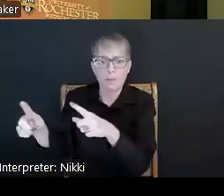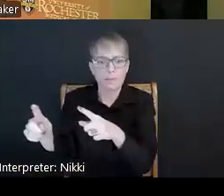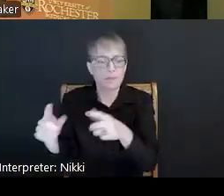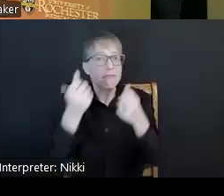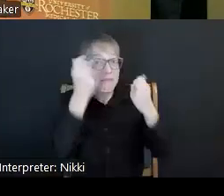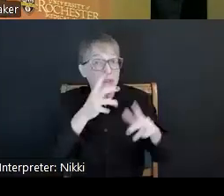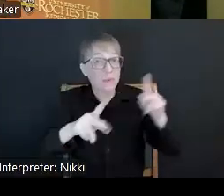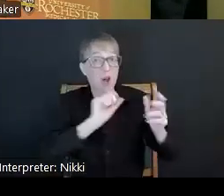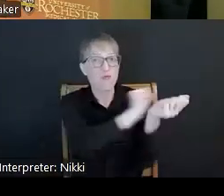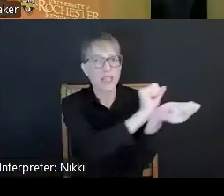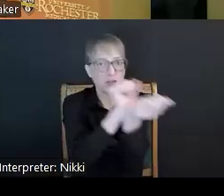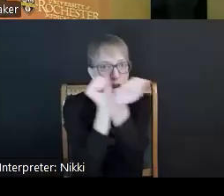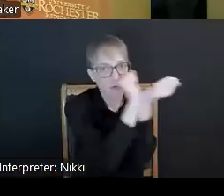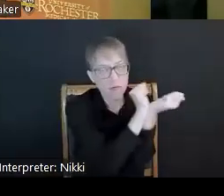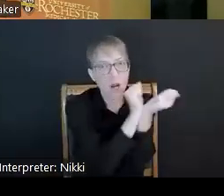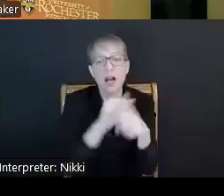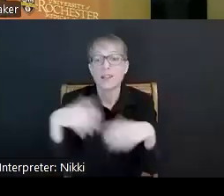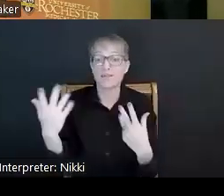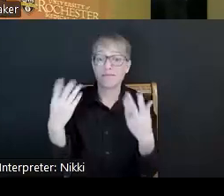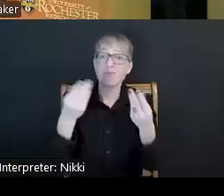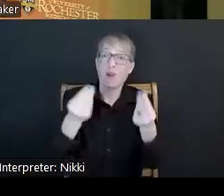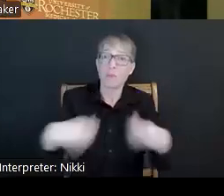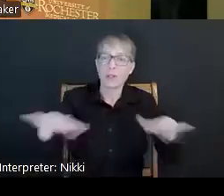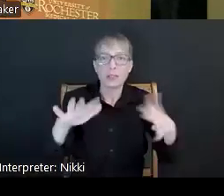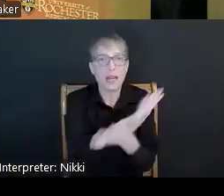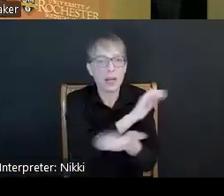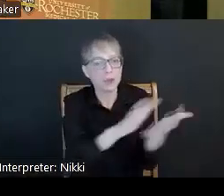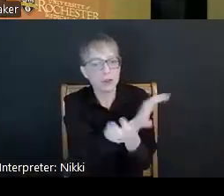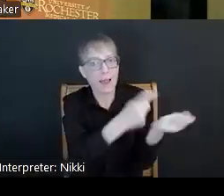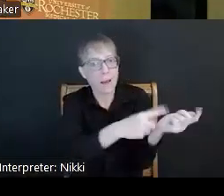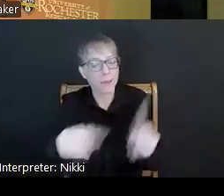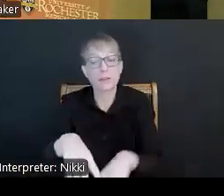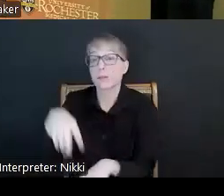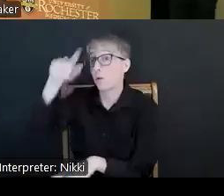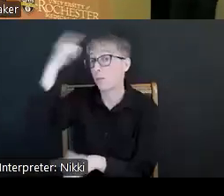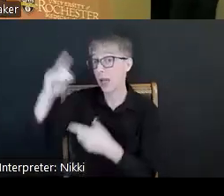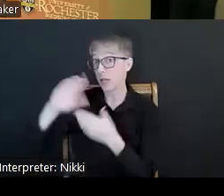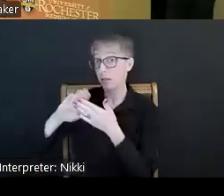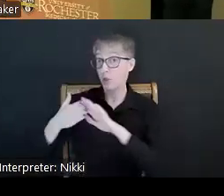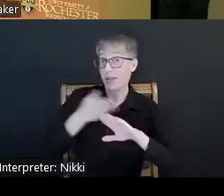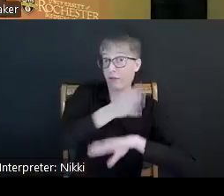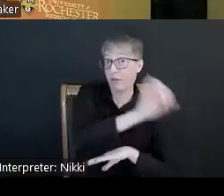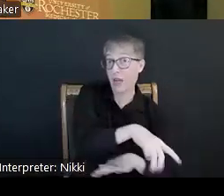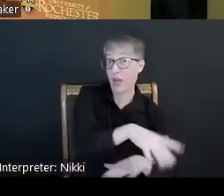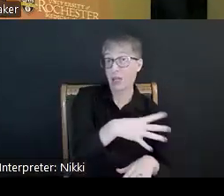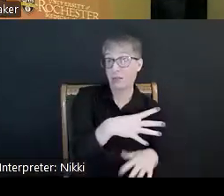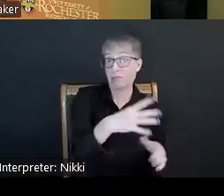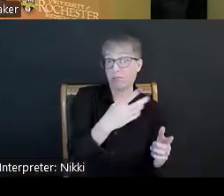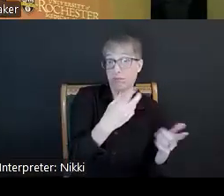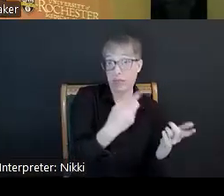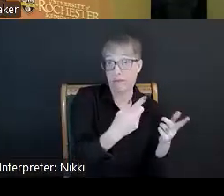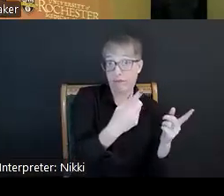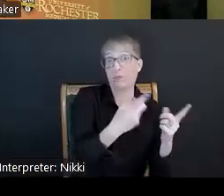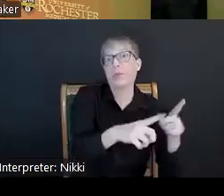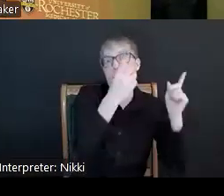property damage occurred. The Black community got incredibly organized after this. Thousands of folks came together at RIT's